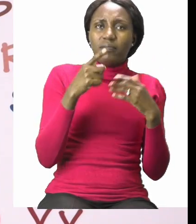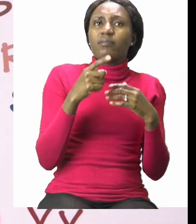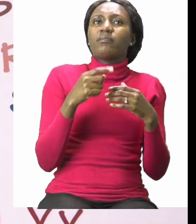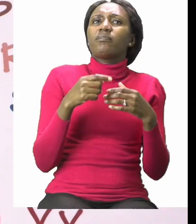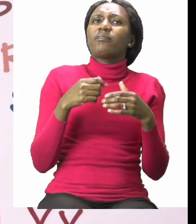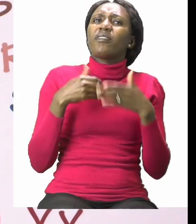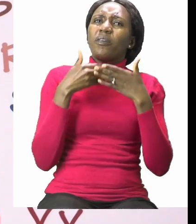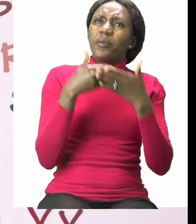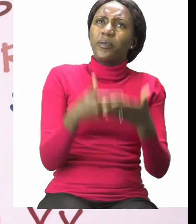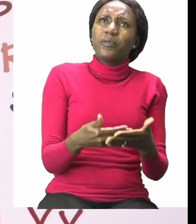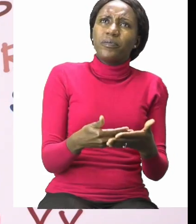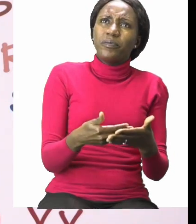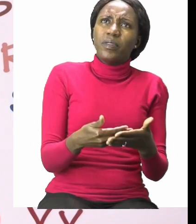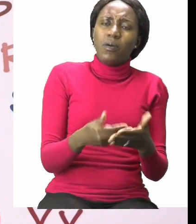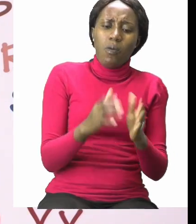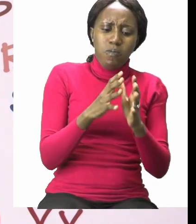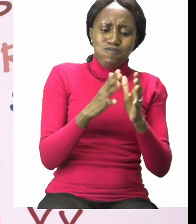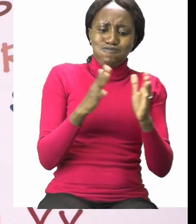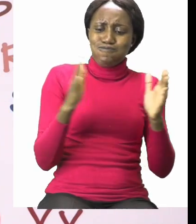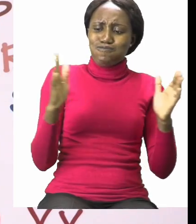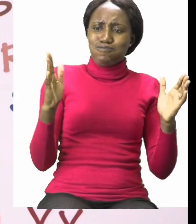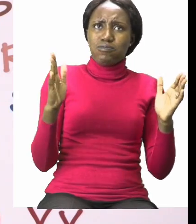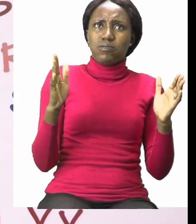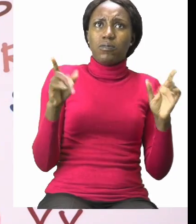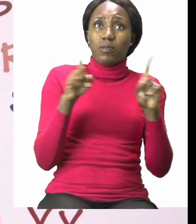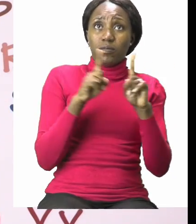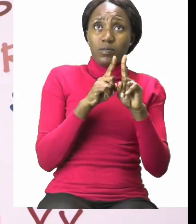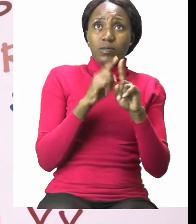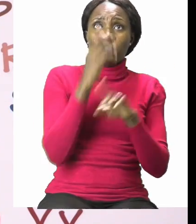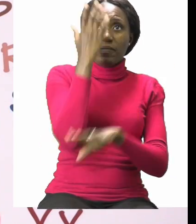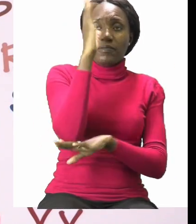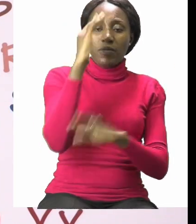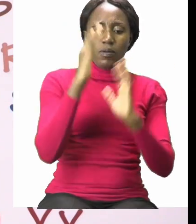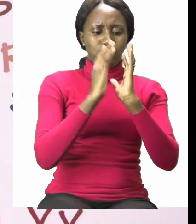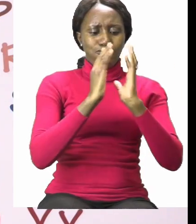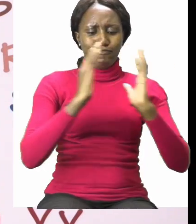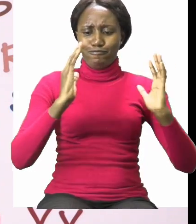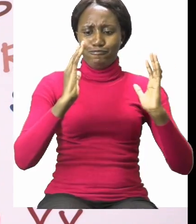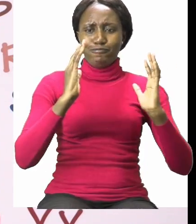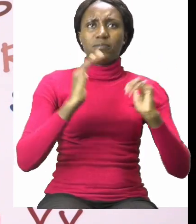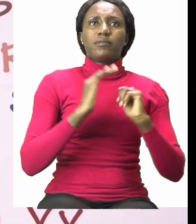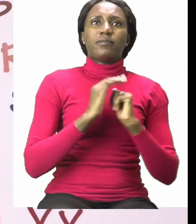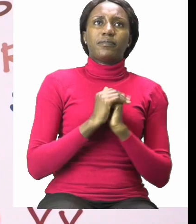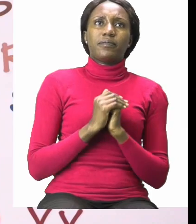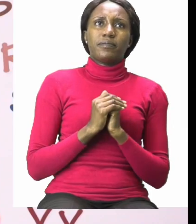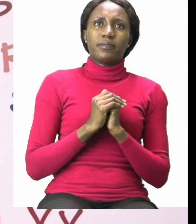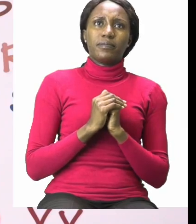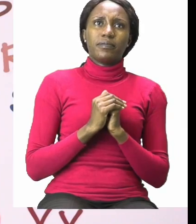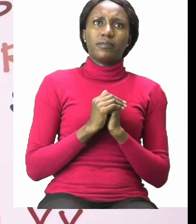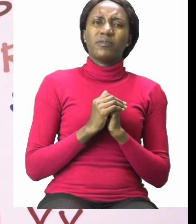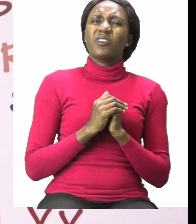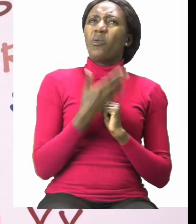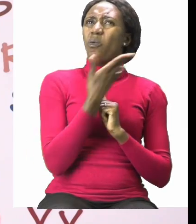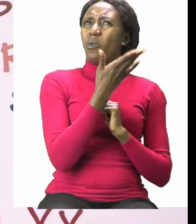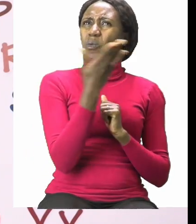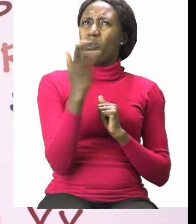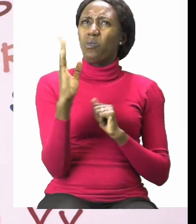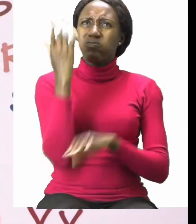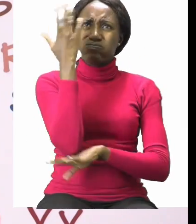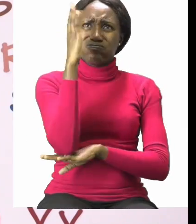is thick and the tree is thick. But not all trees are